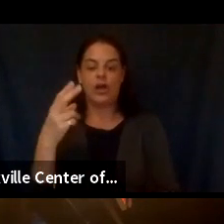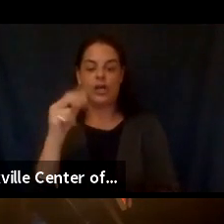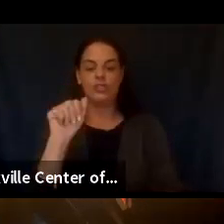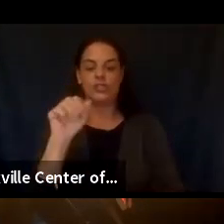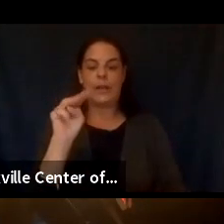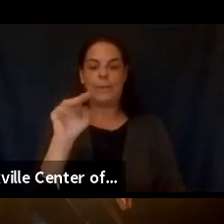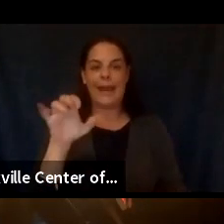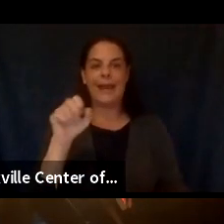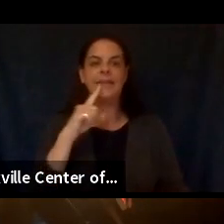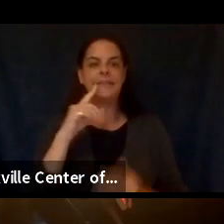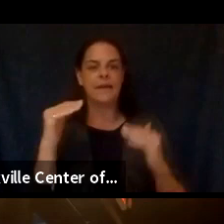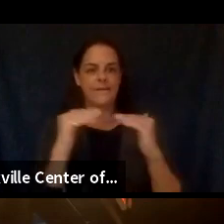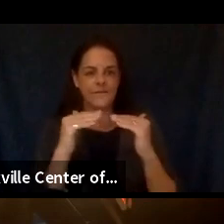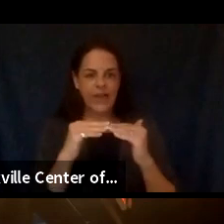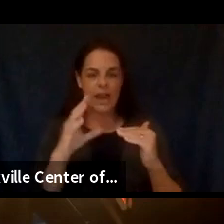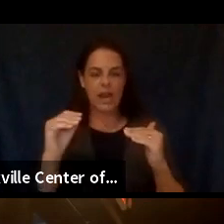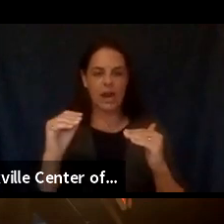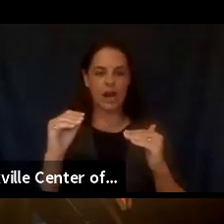equity.